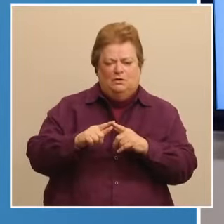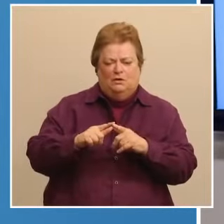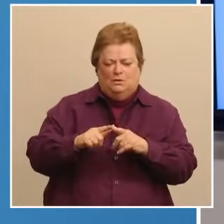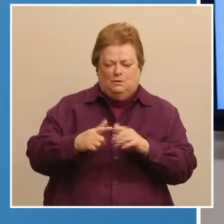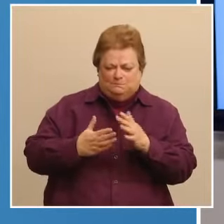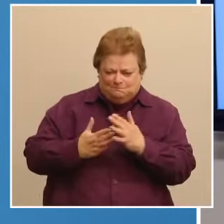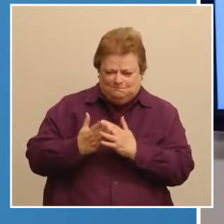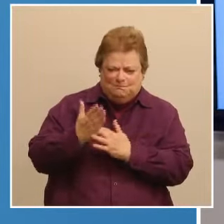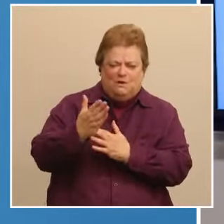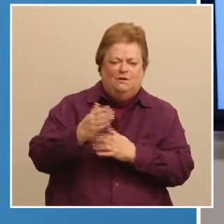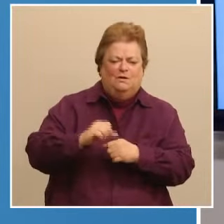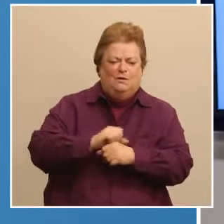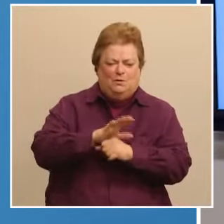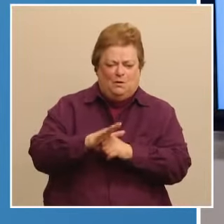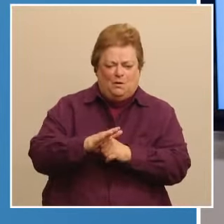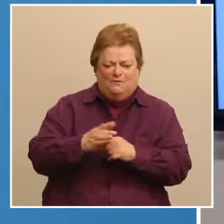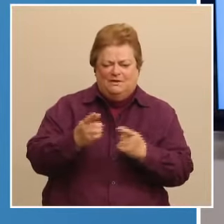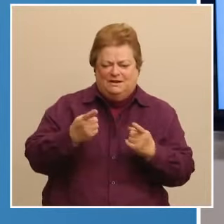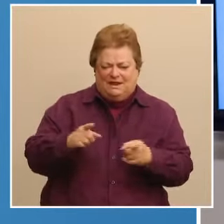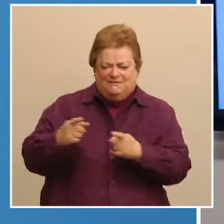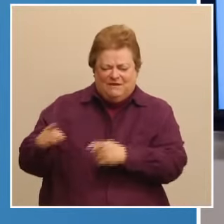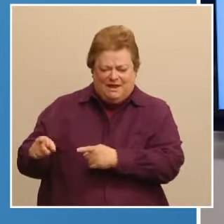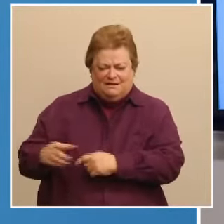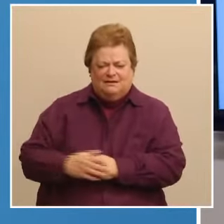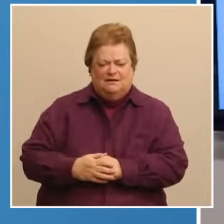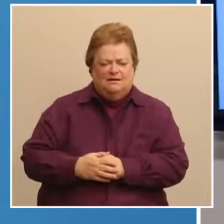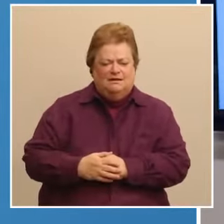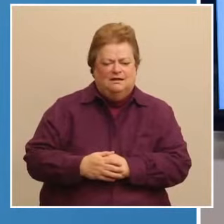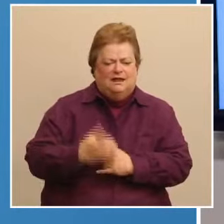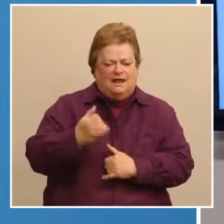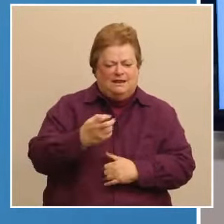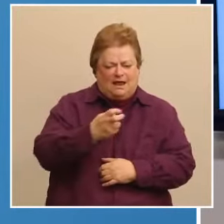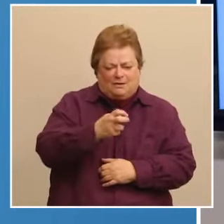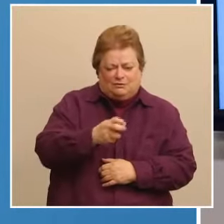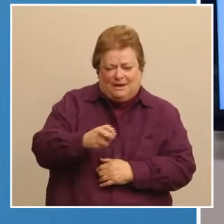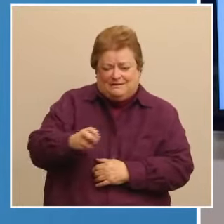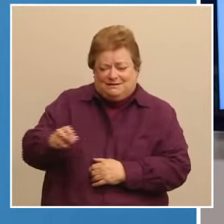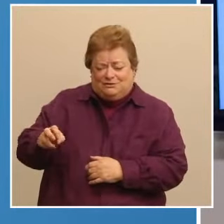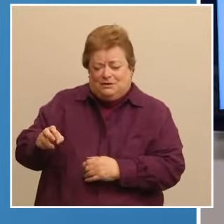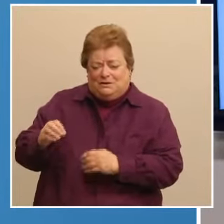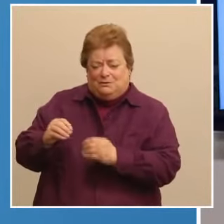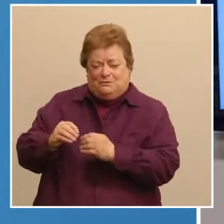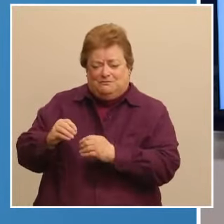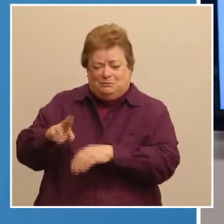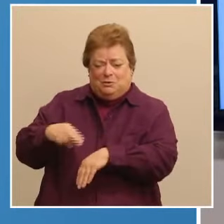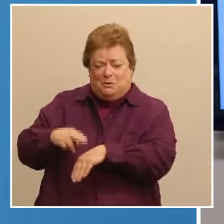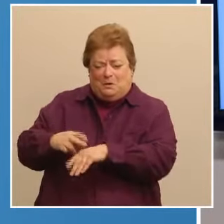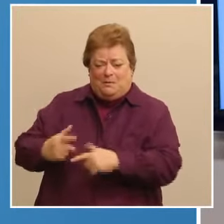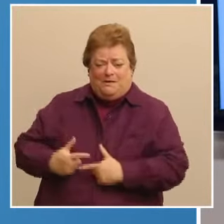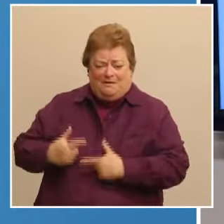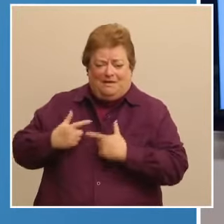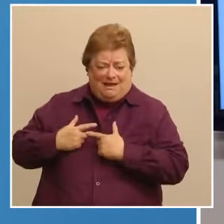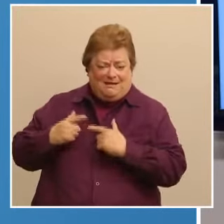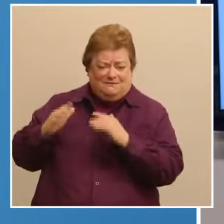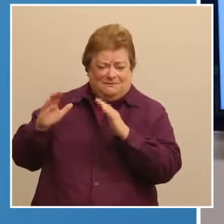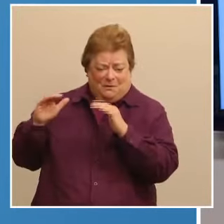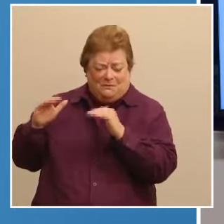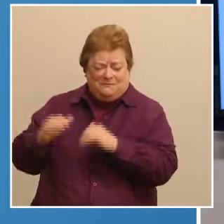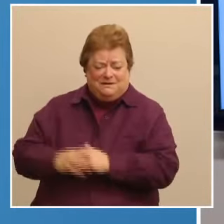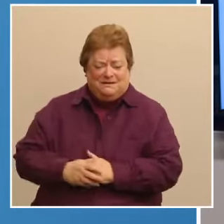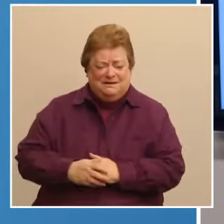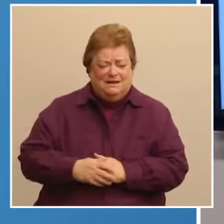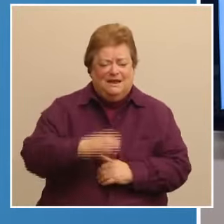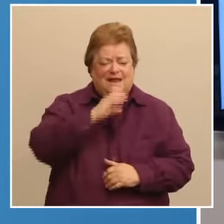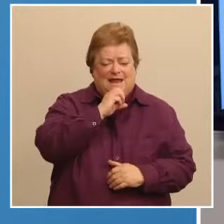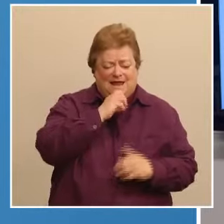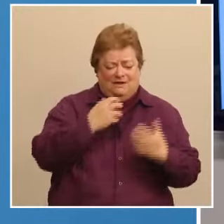COVID event and begin to transition into more normal life. Aging Partners traditionally is here to